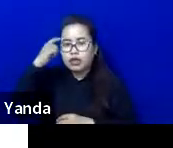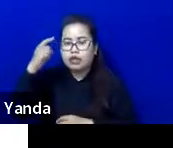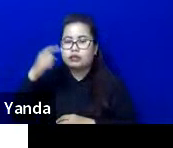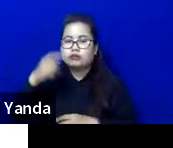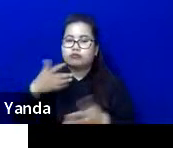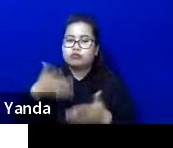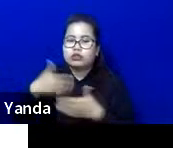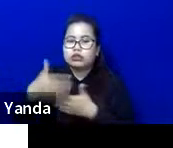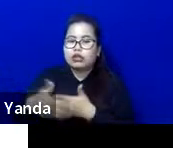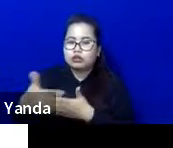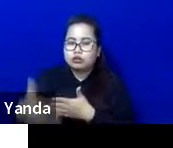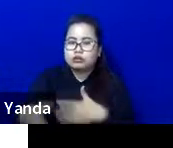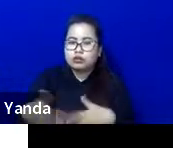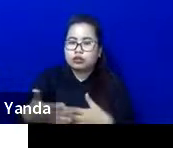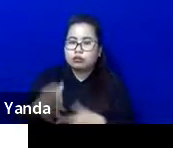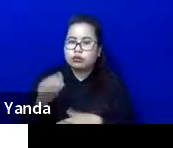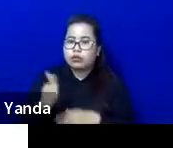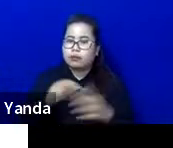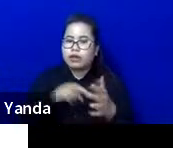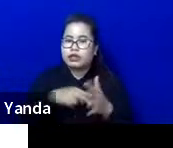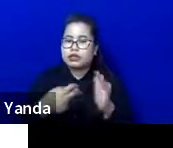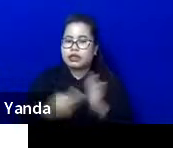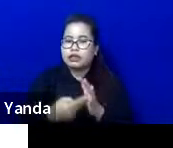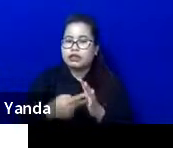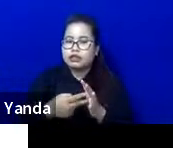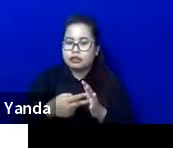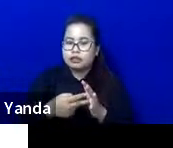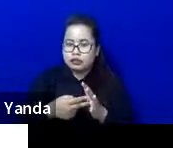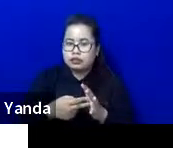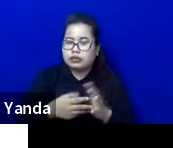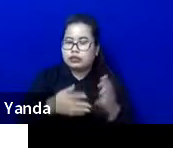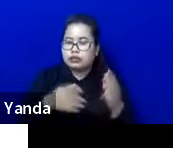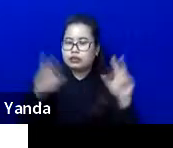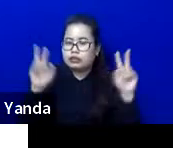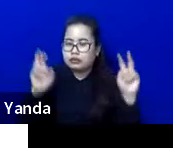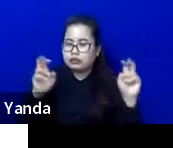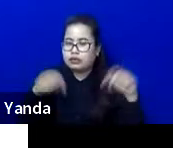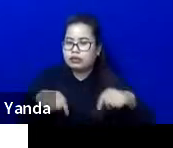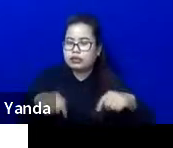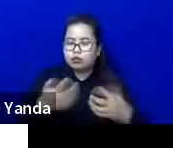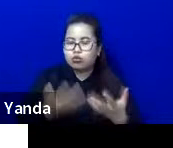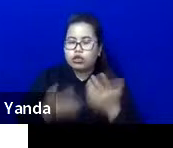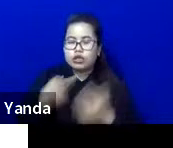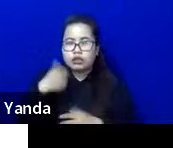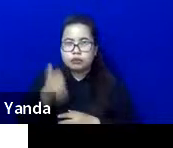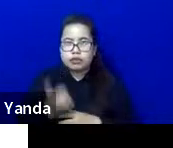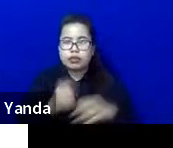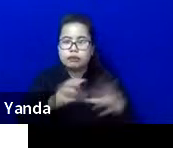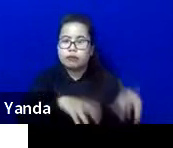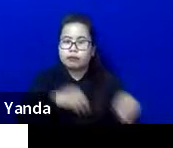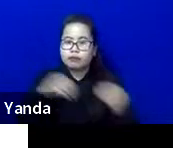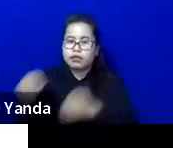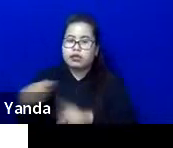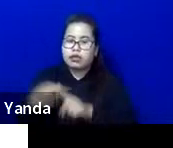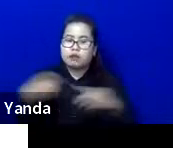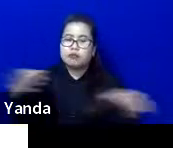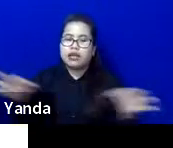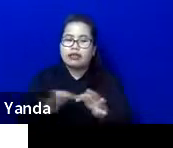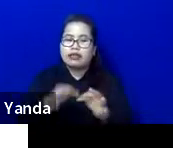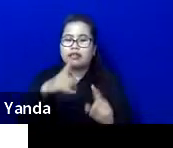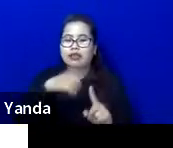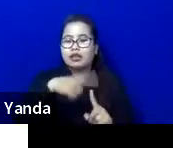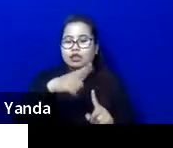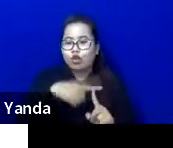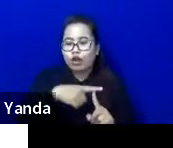study, perhaps we could consider moving away from traditional approaches where individuals try to specialise in a